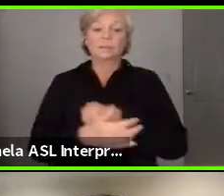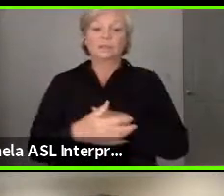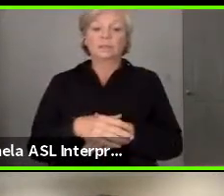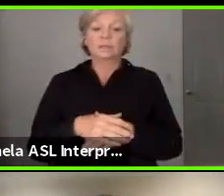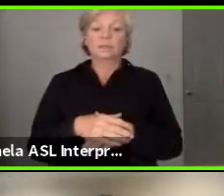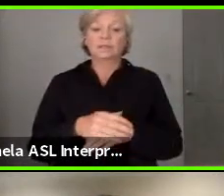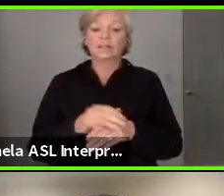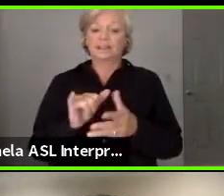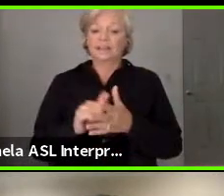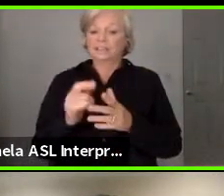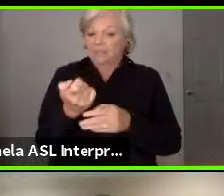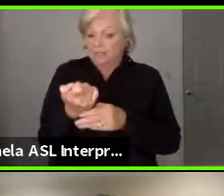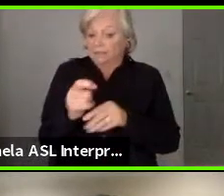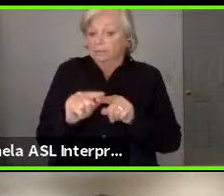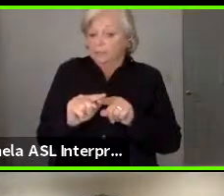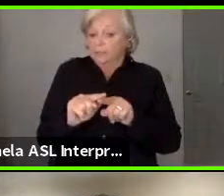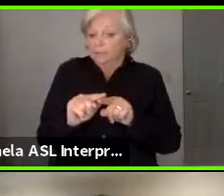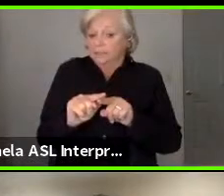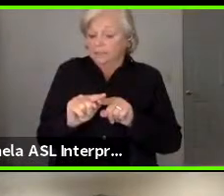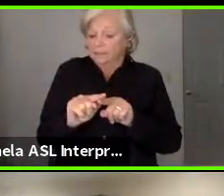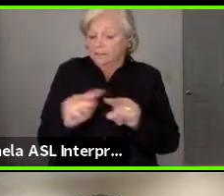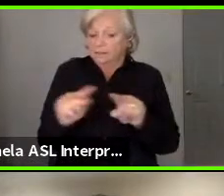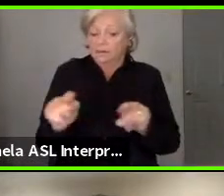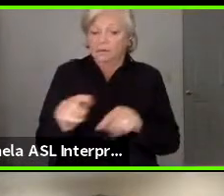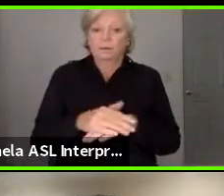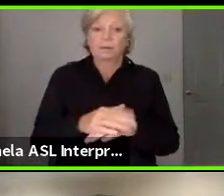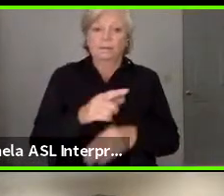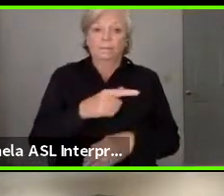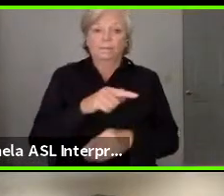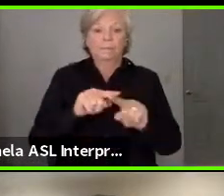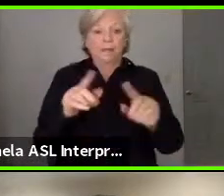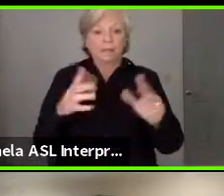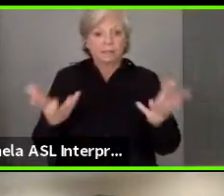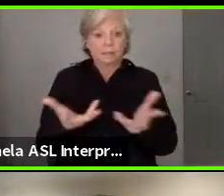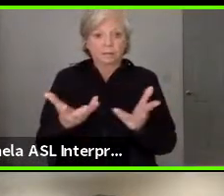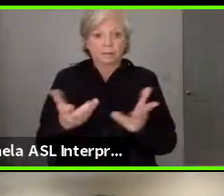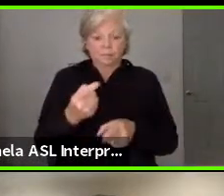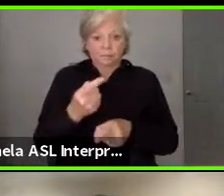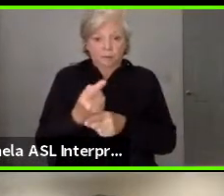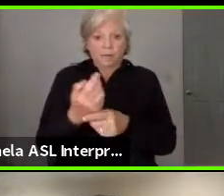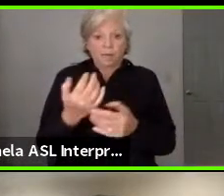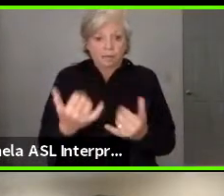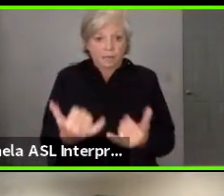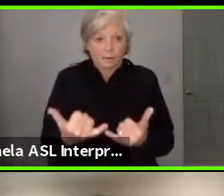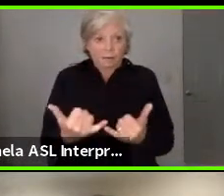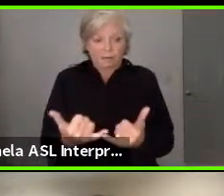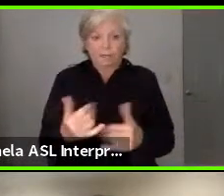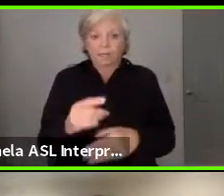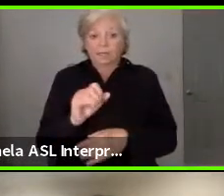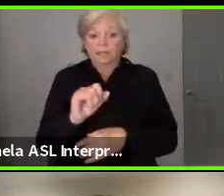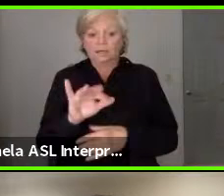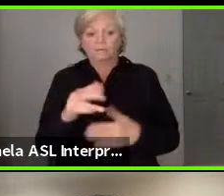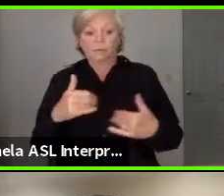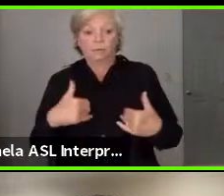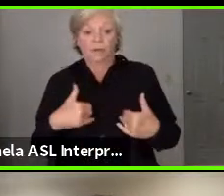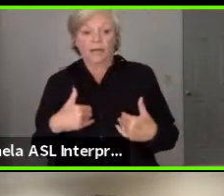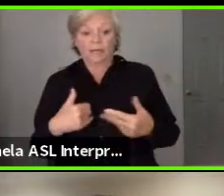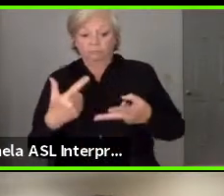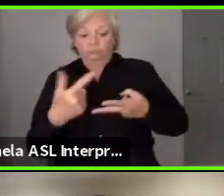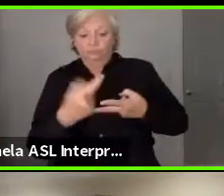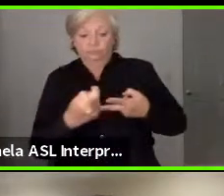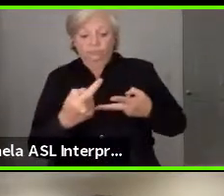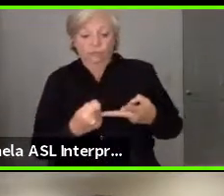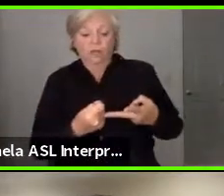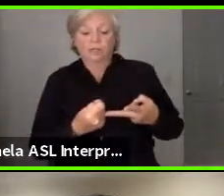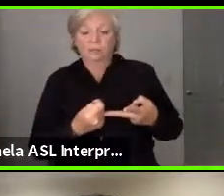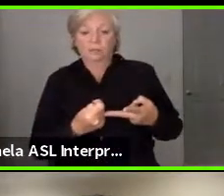slightly different. But here, right now, it's, if you had 2 doses of Pfizer or